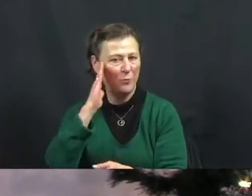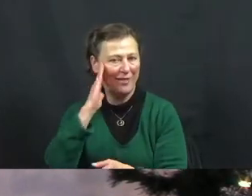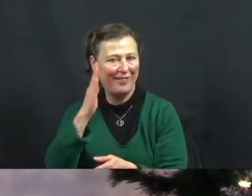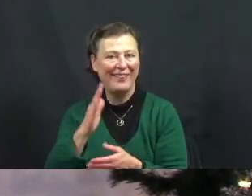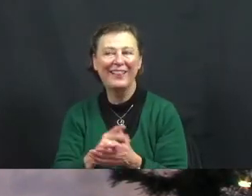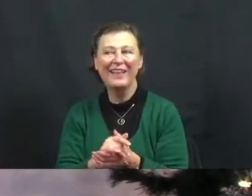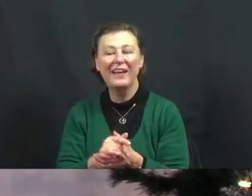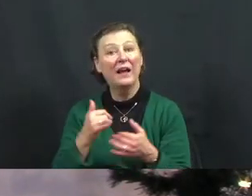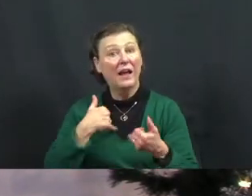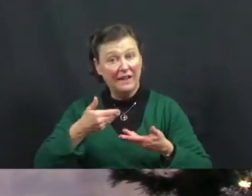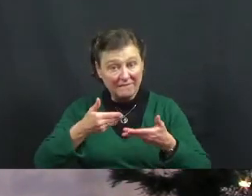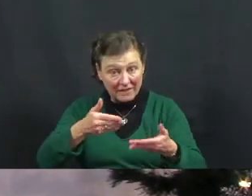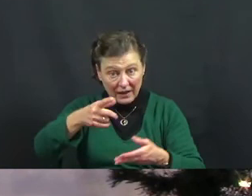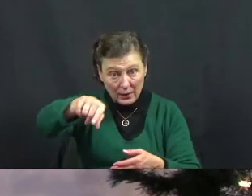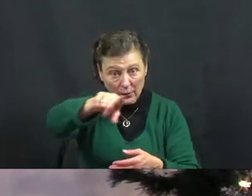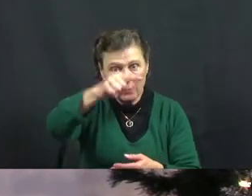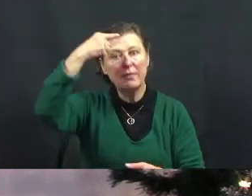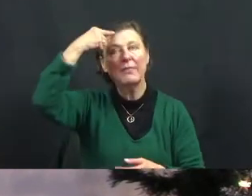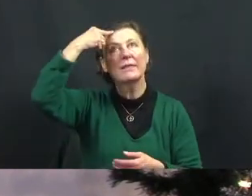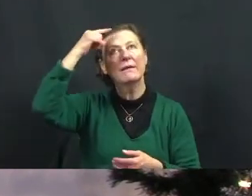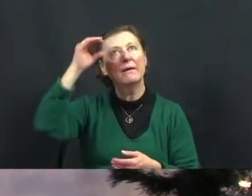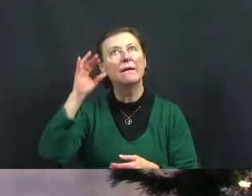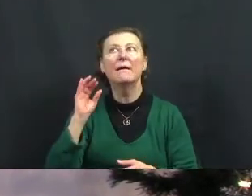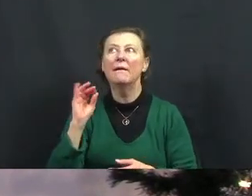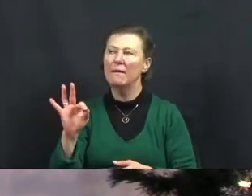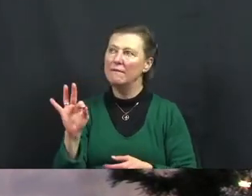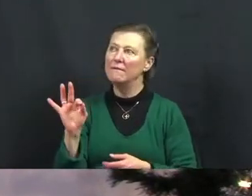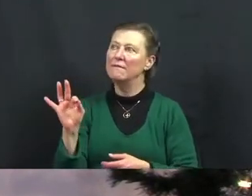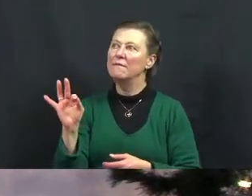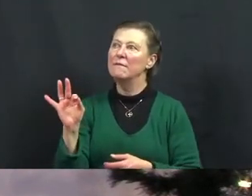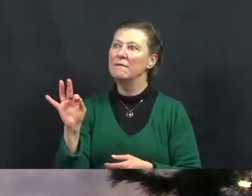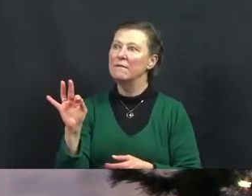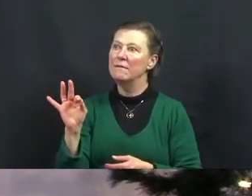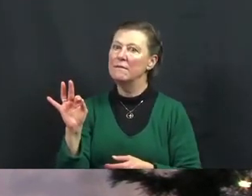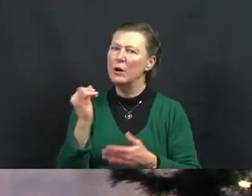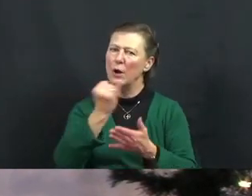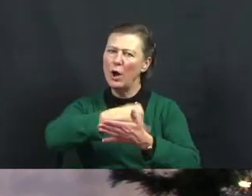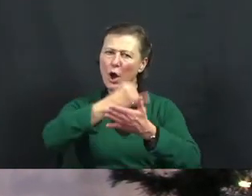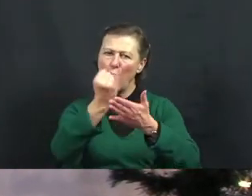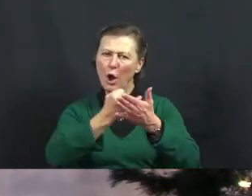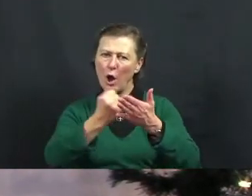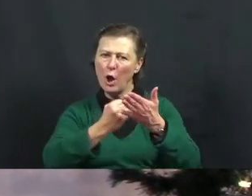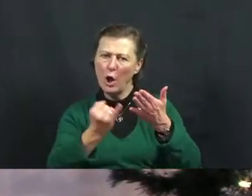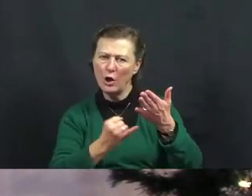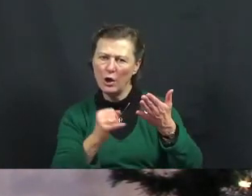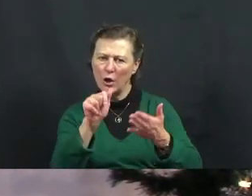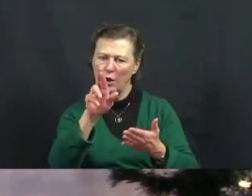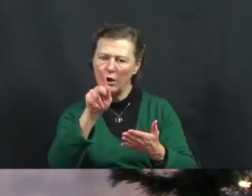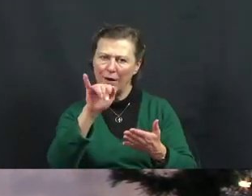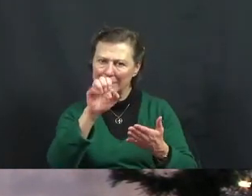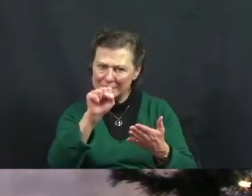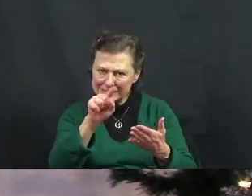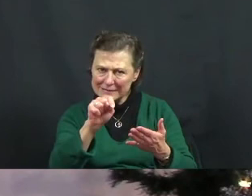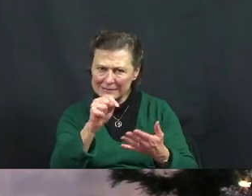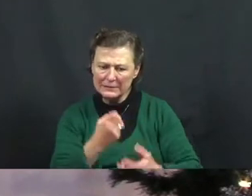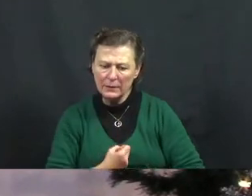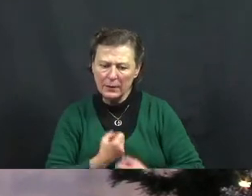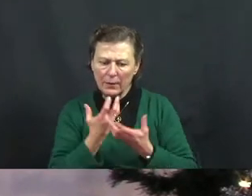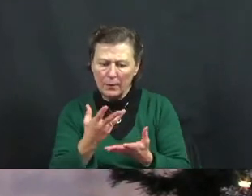And I invite you now to think of the artists, the